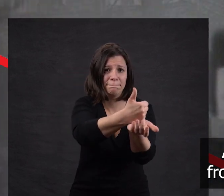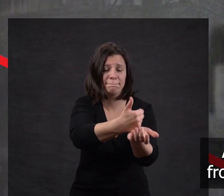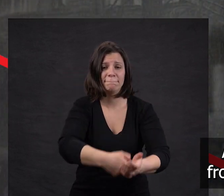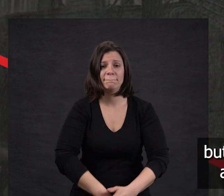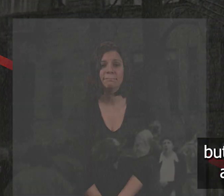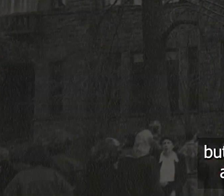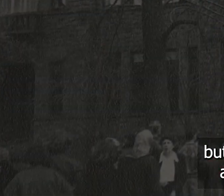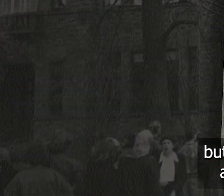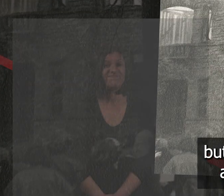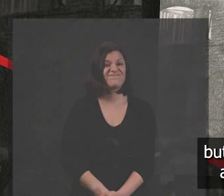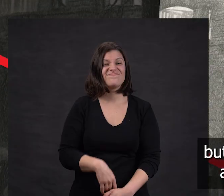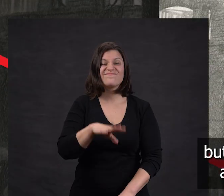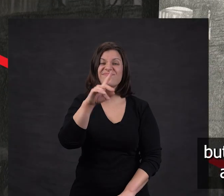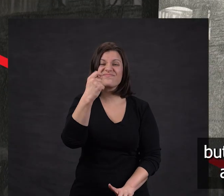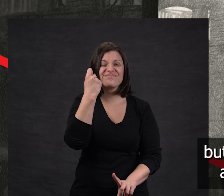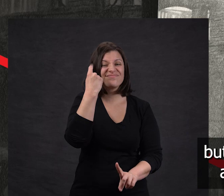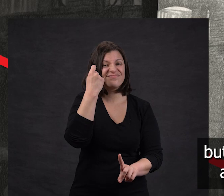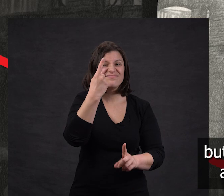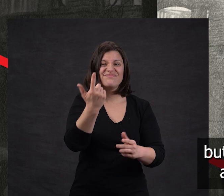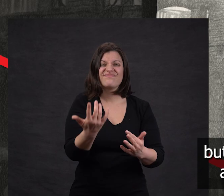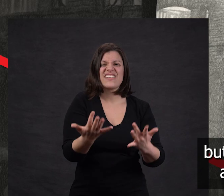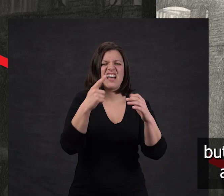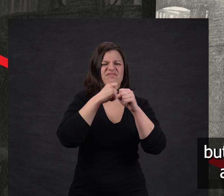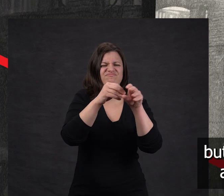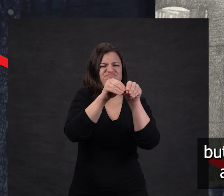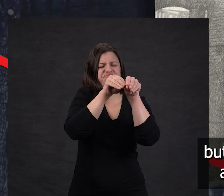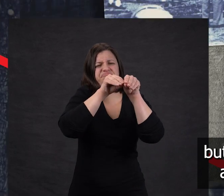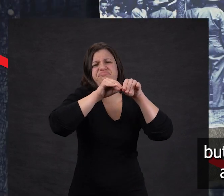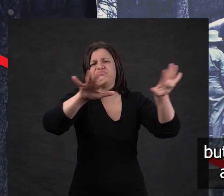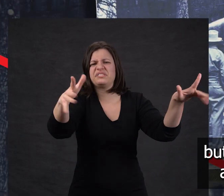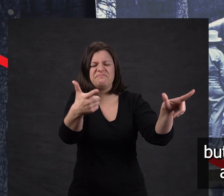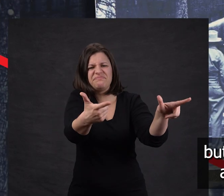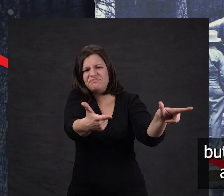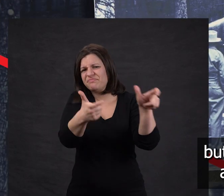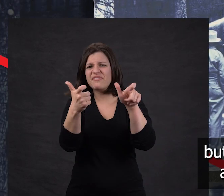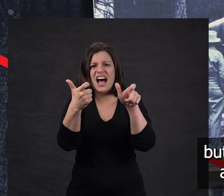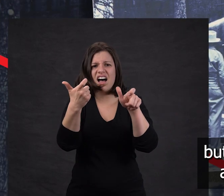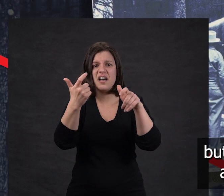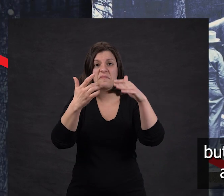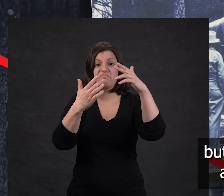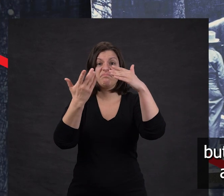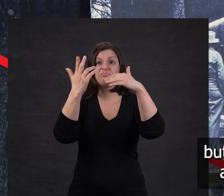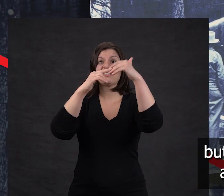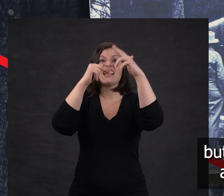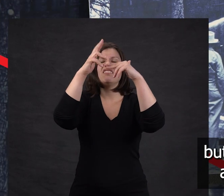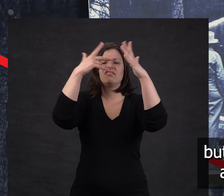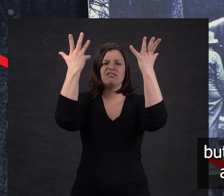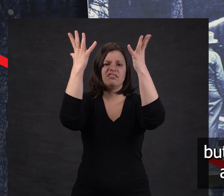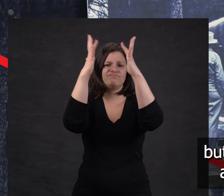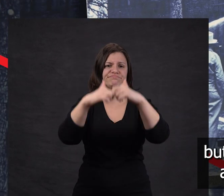Photos, destroyed school building. but the fire spread too quickly, and the building was lost.